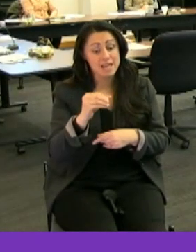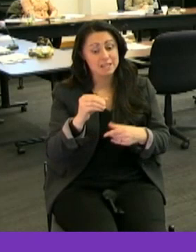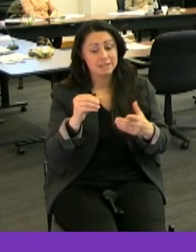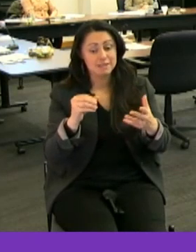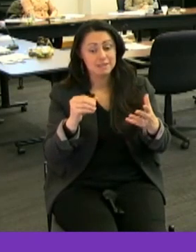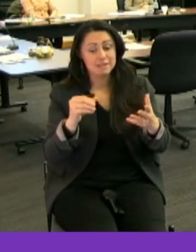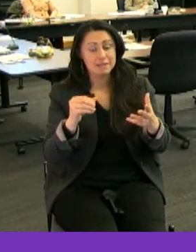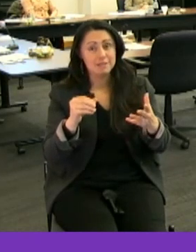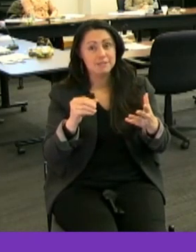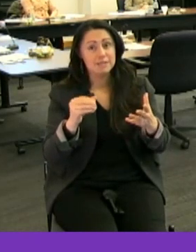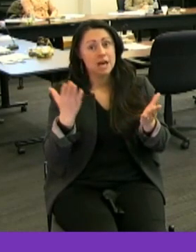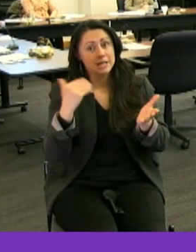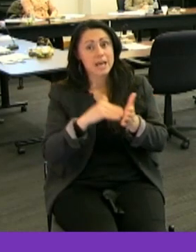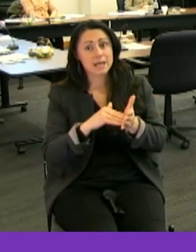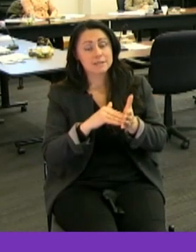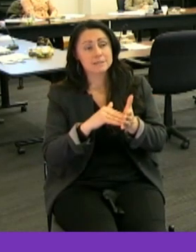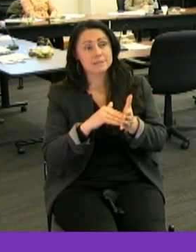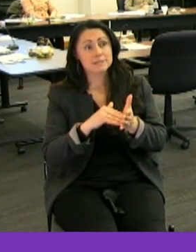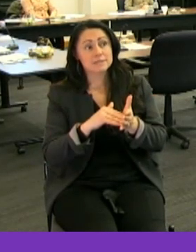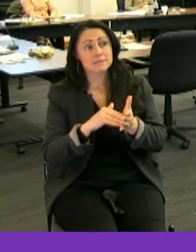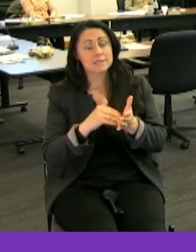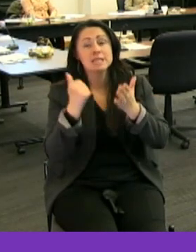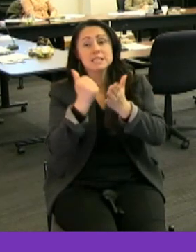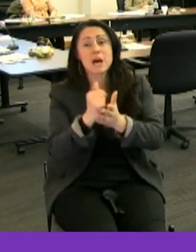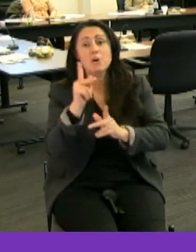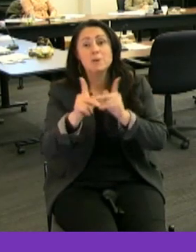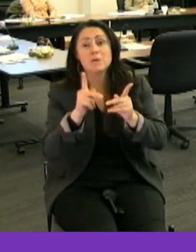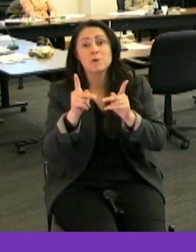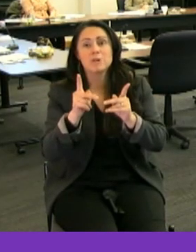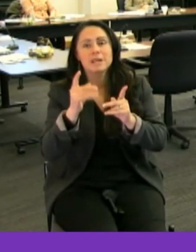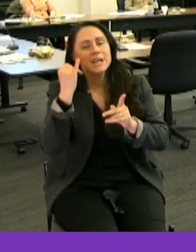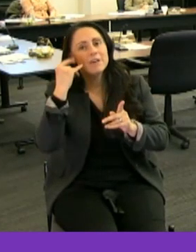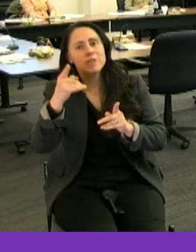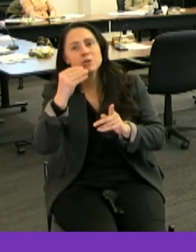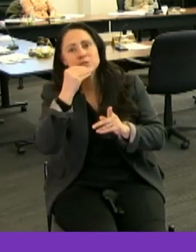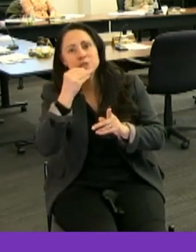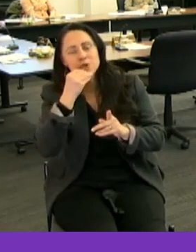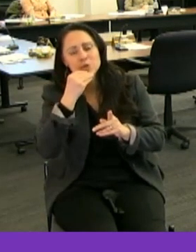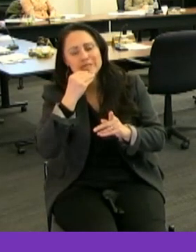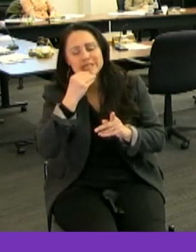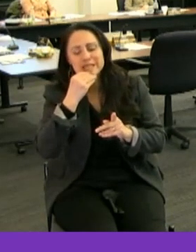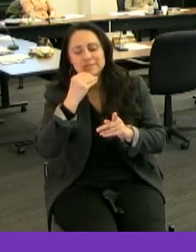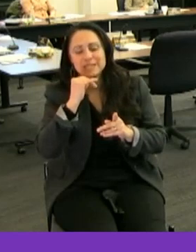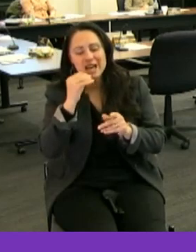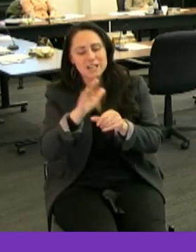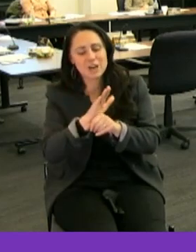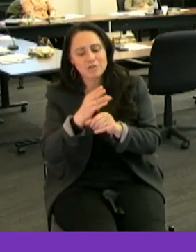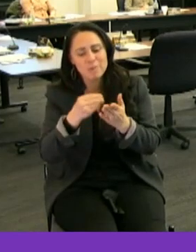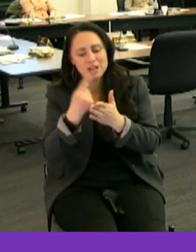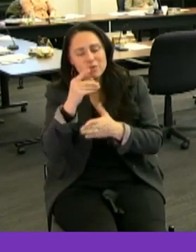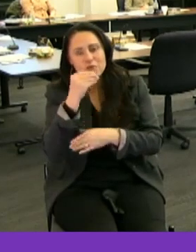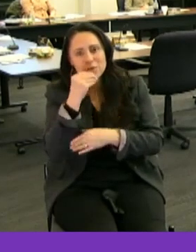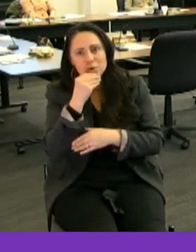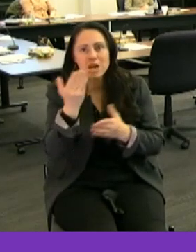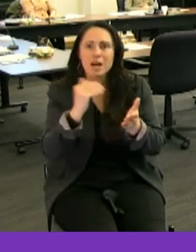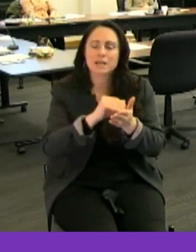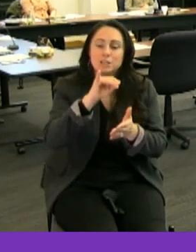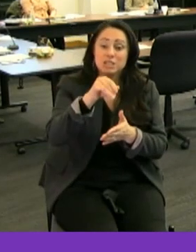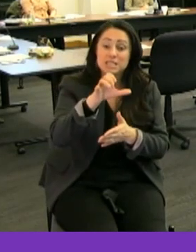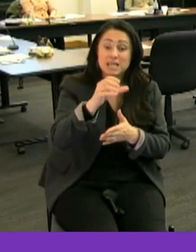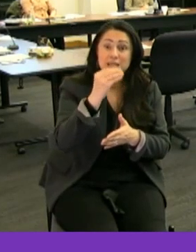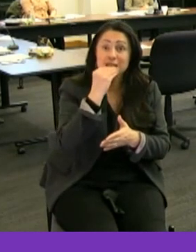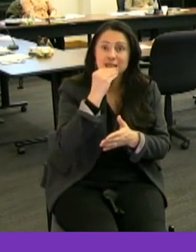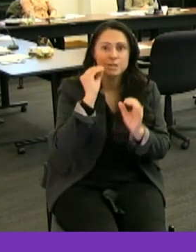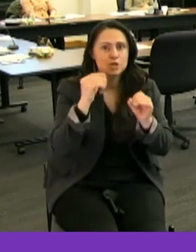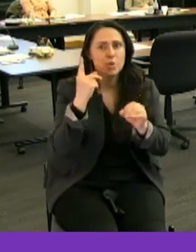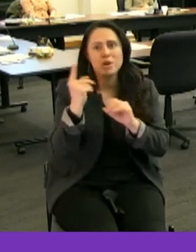of to again help people with, you know, if there's food insecurities there. Again, JJC Eats, you know, no